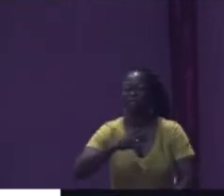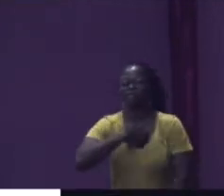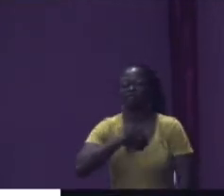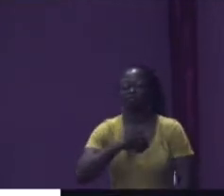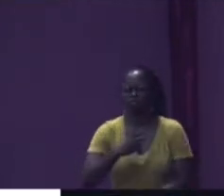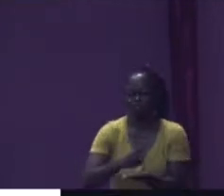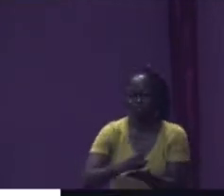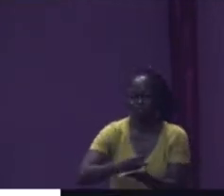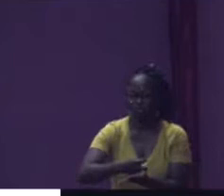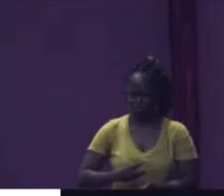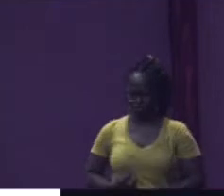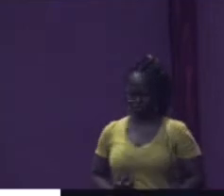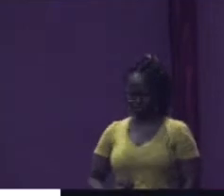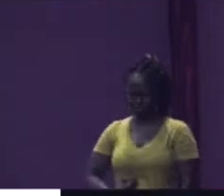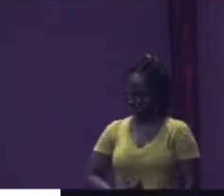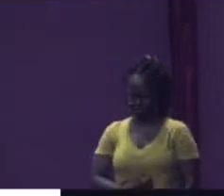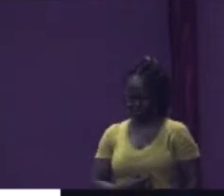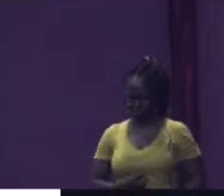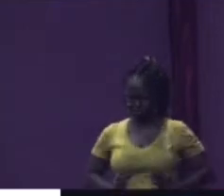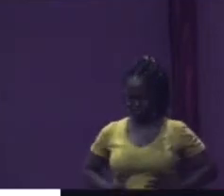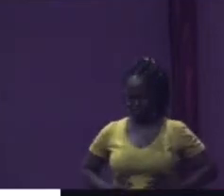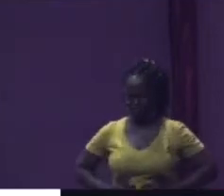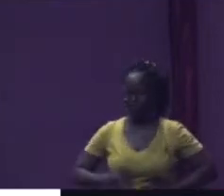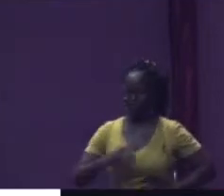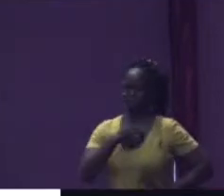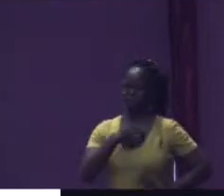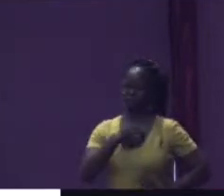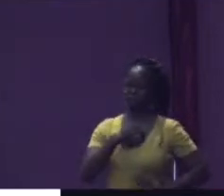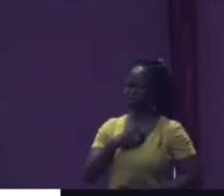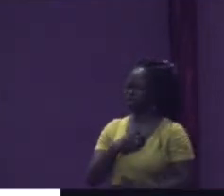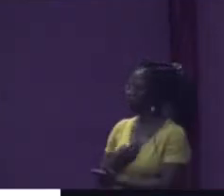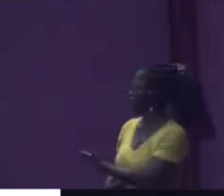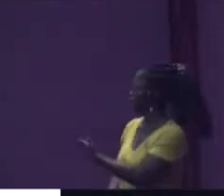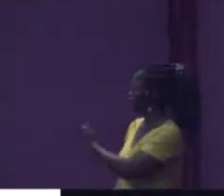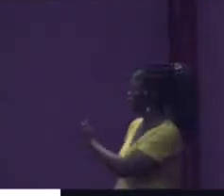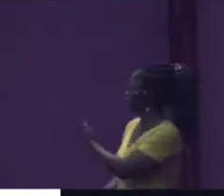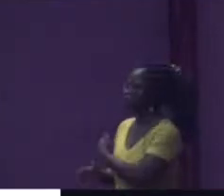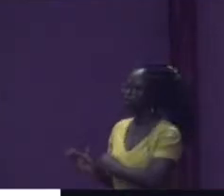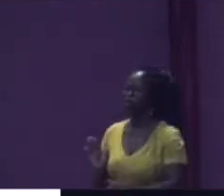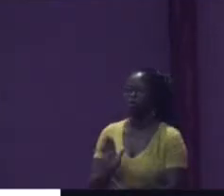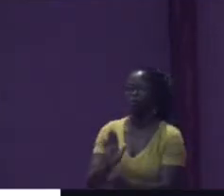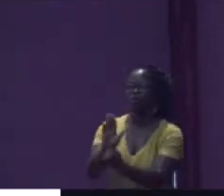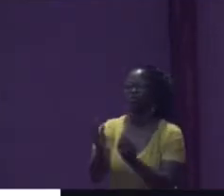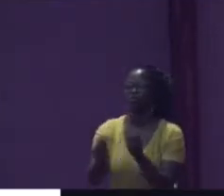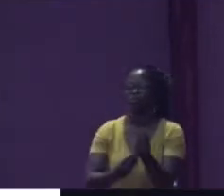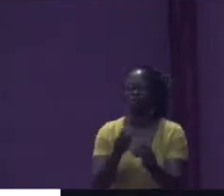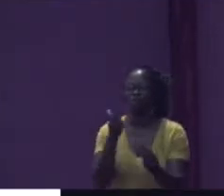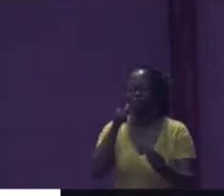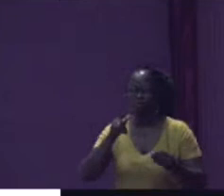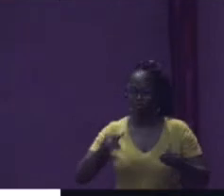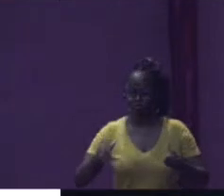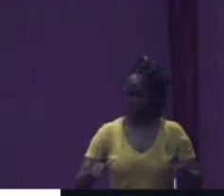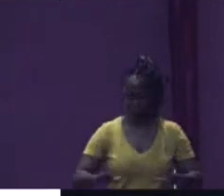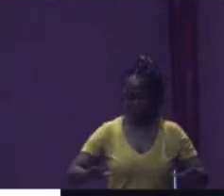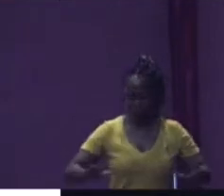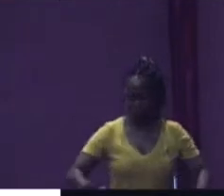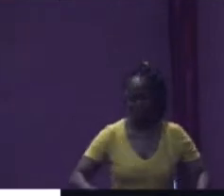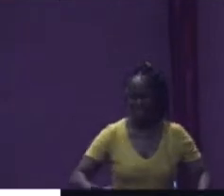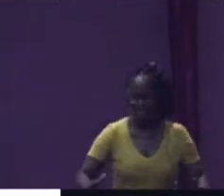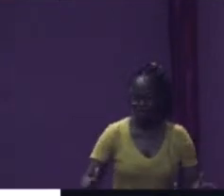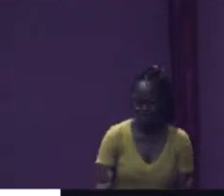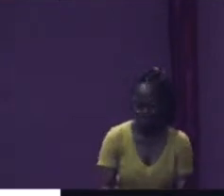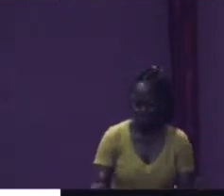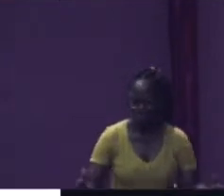Here is Syriaca showing me how to measure the age of the fetus. Now,